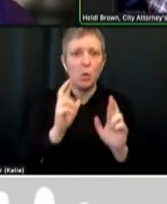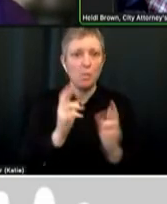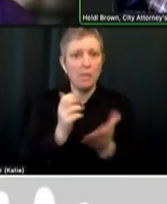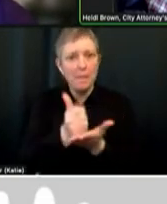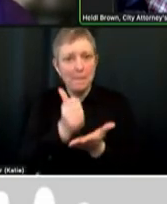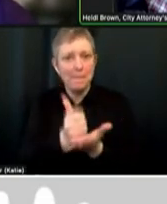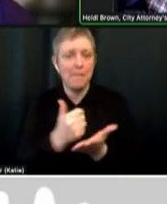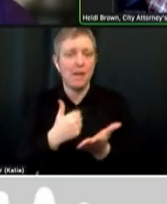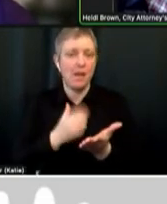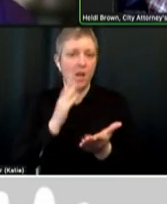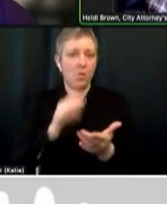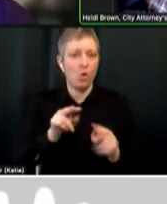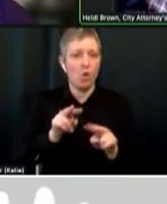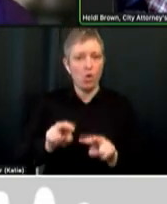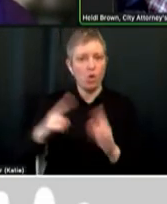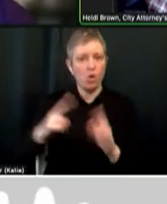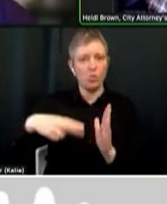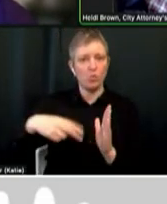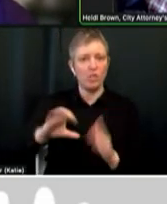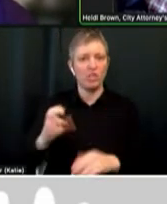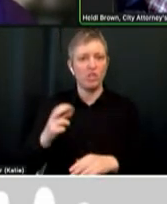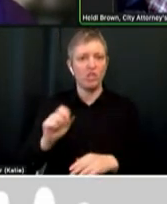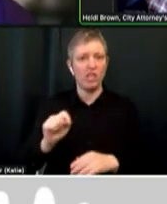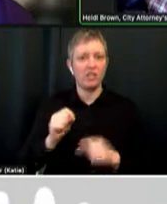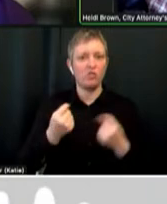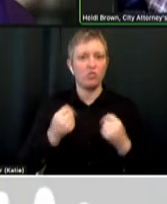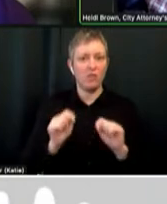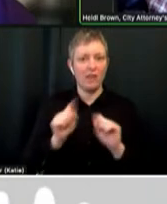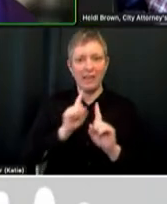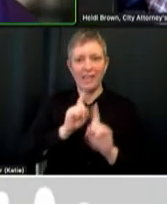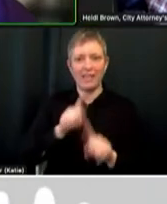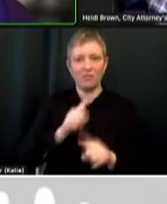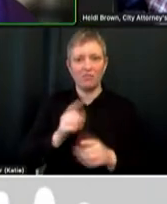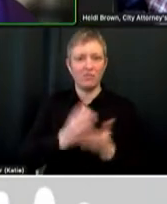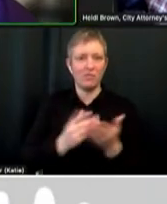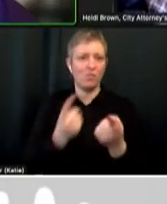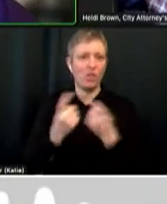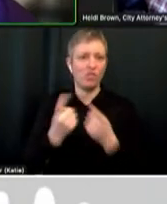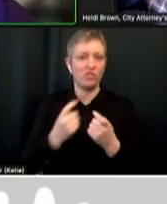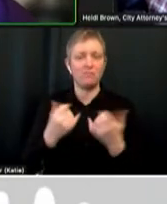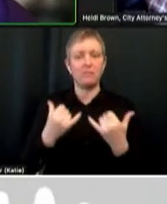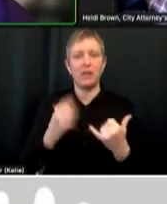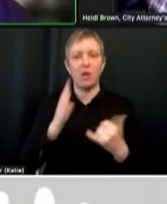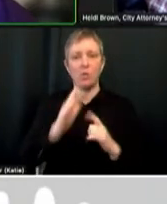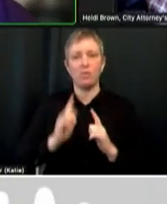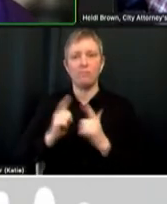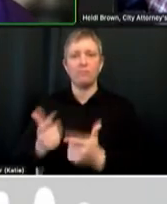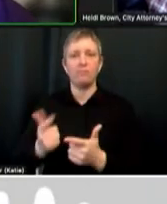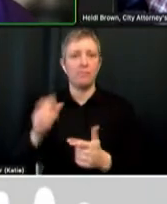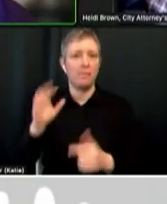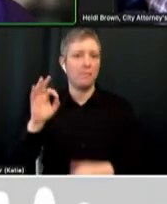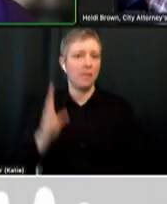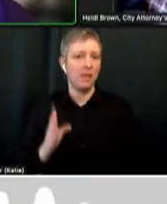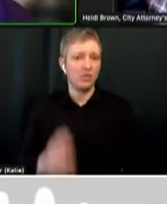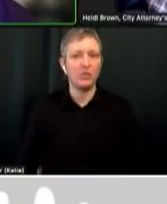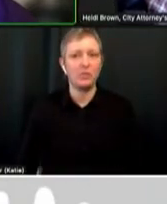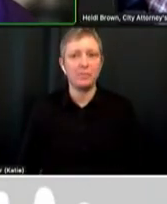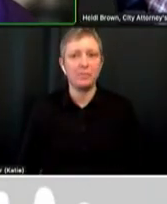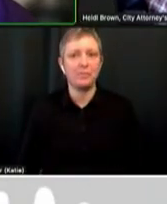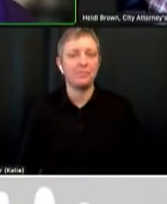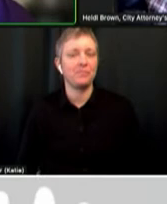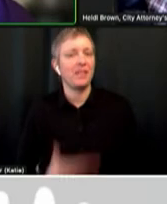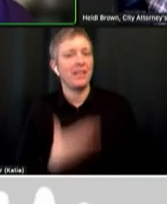questions while I turn it back to you, Pastor. Heidi, I always say thank you for us who are not